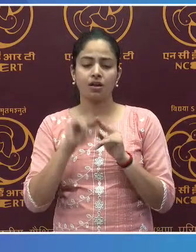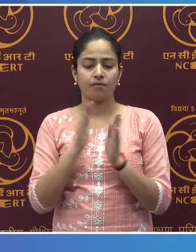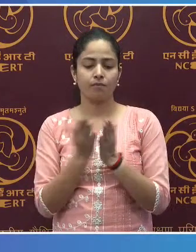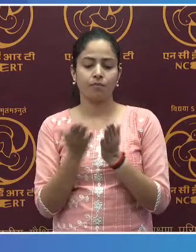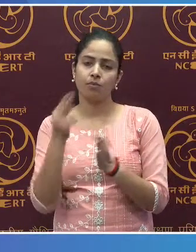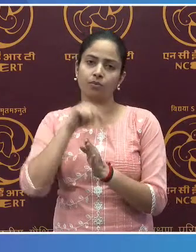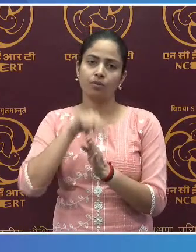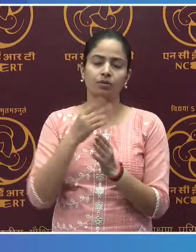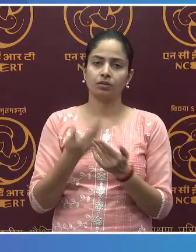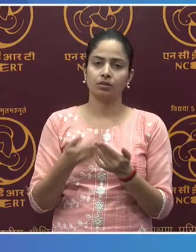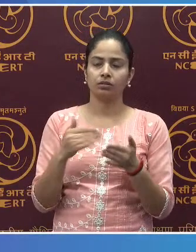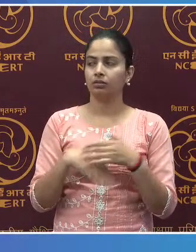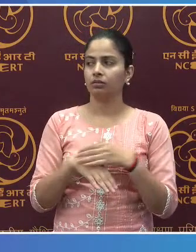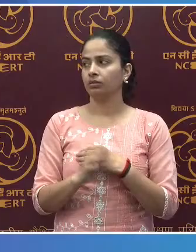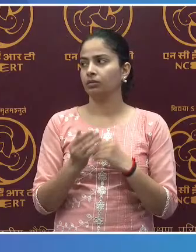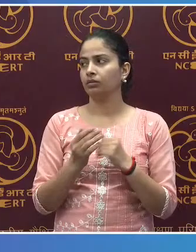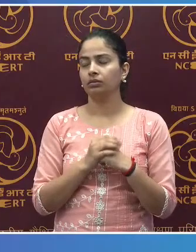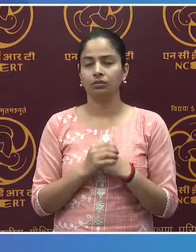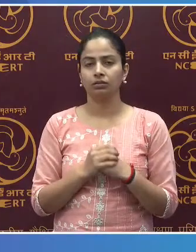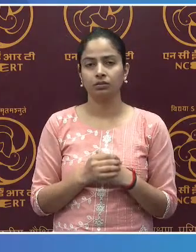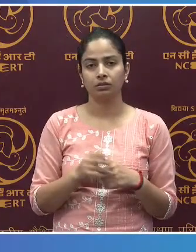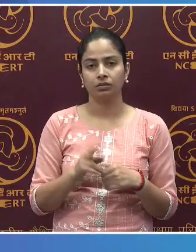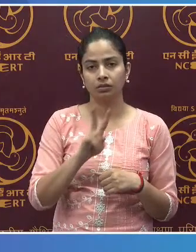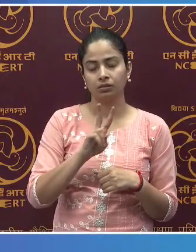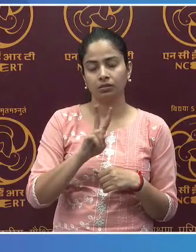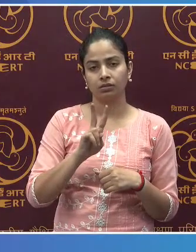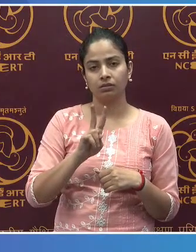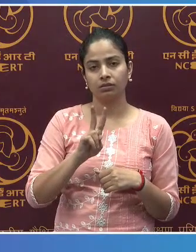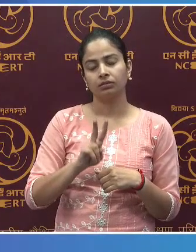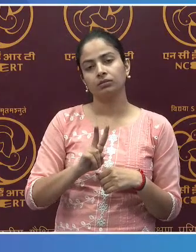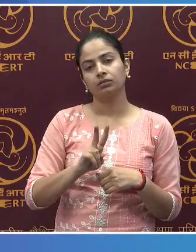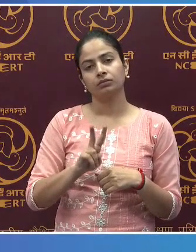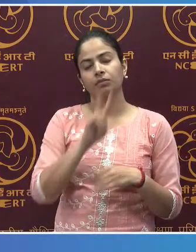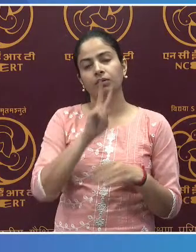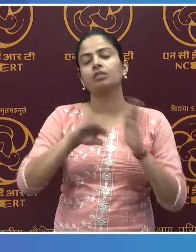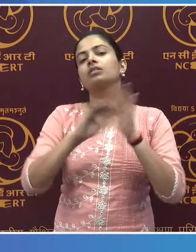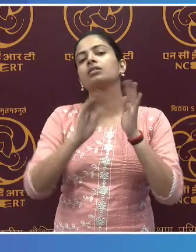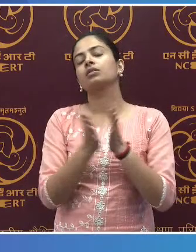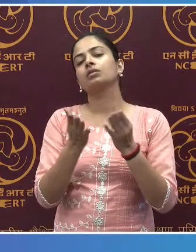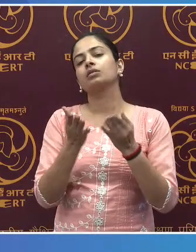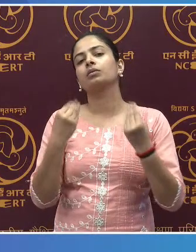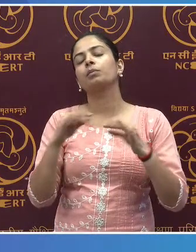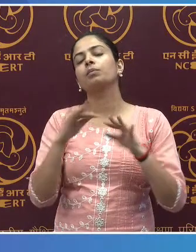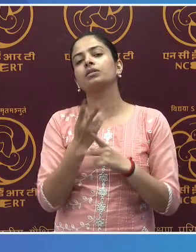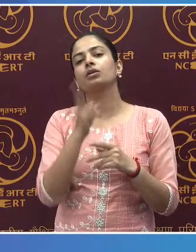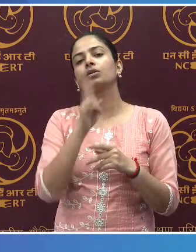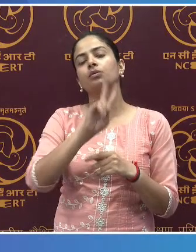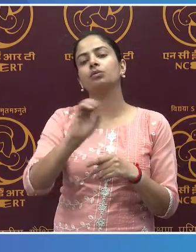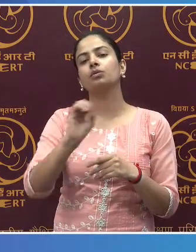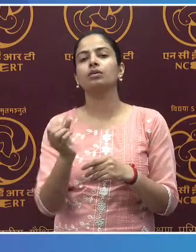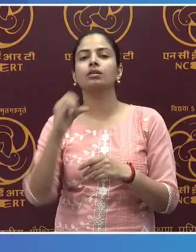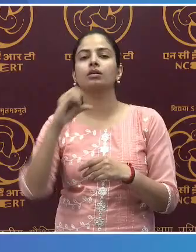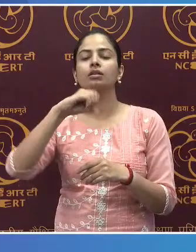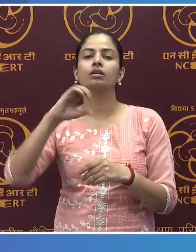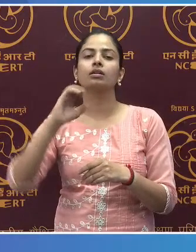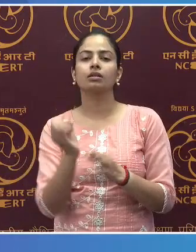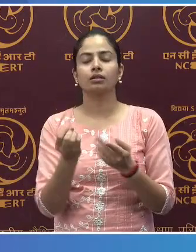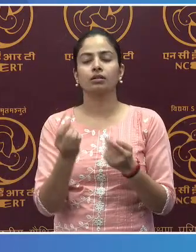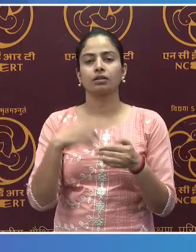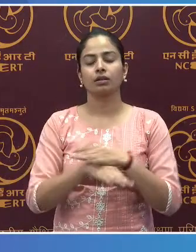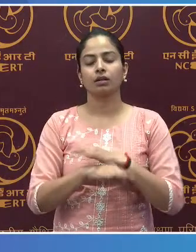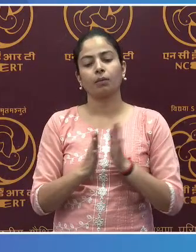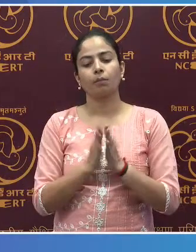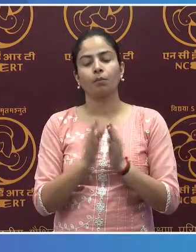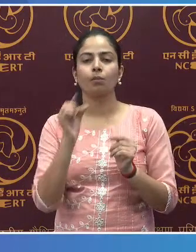that book really contains around 290 pages plus some preliminary 22 pages. So to some extent it has become somewhat voluminous